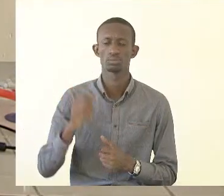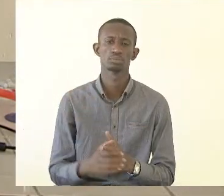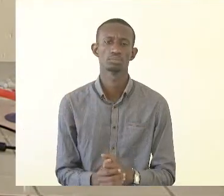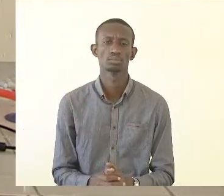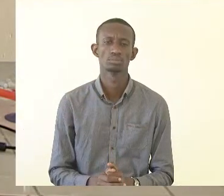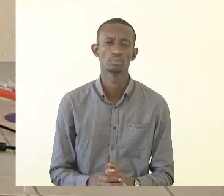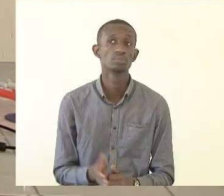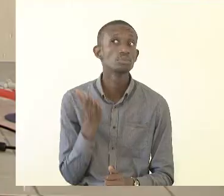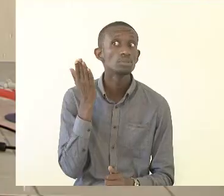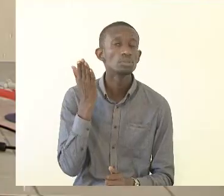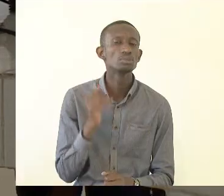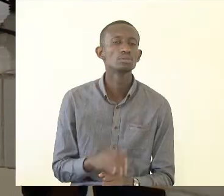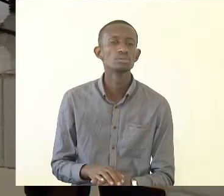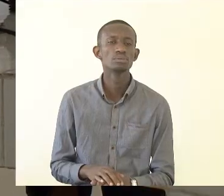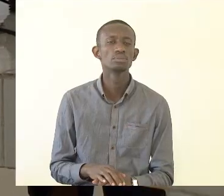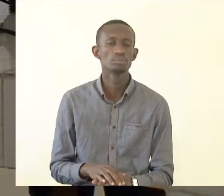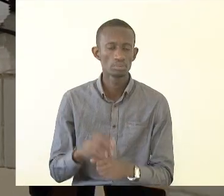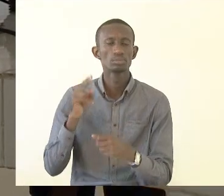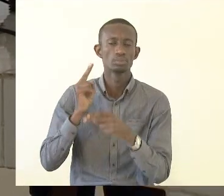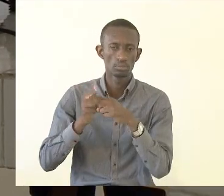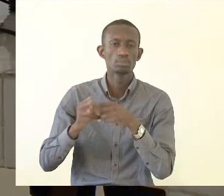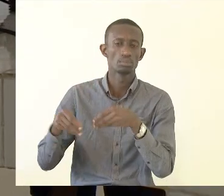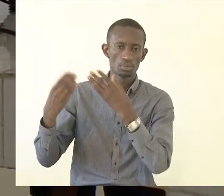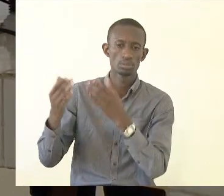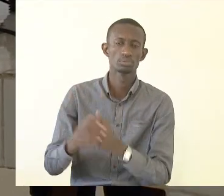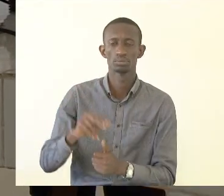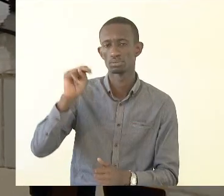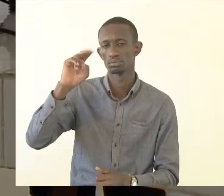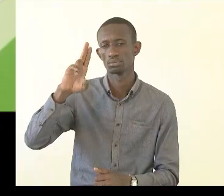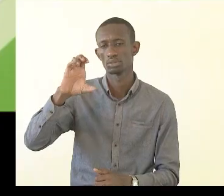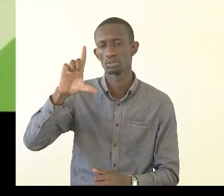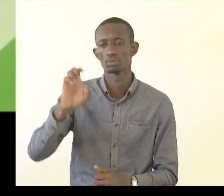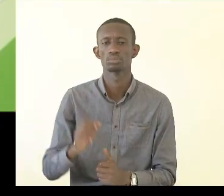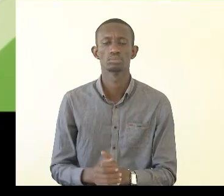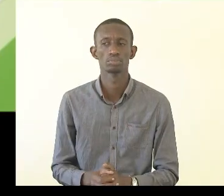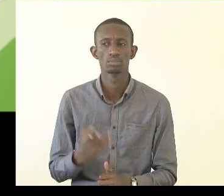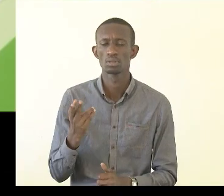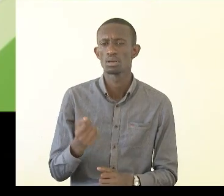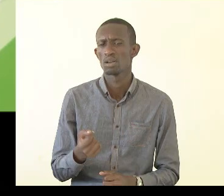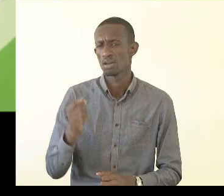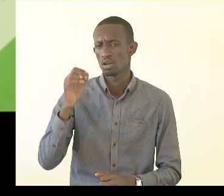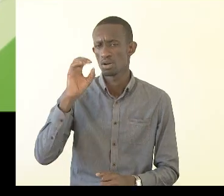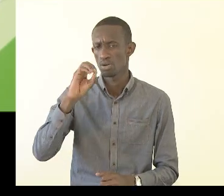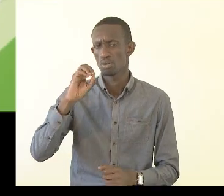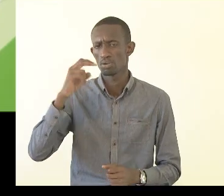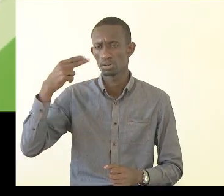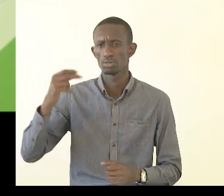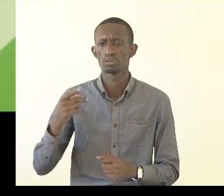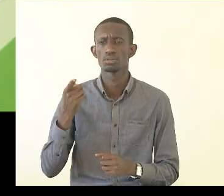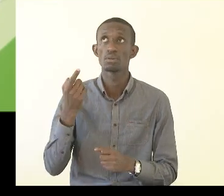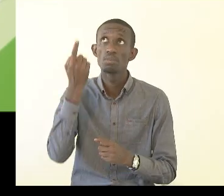because this is the nucleophile. This OH is acting as a nucleophile, and it